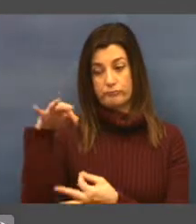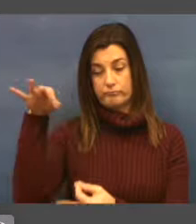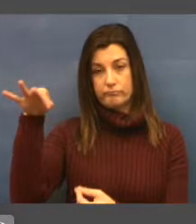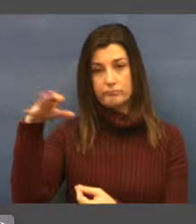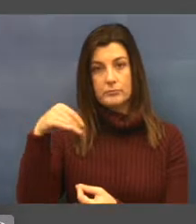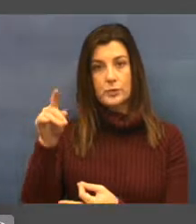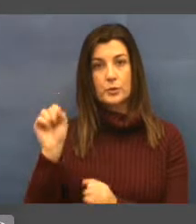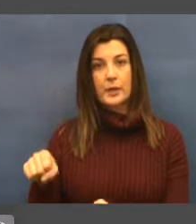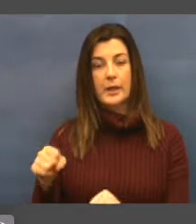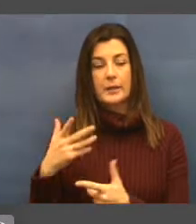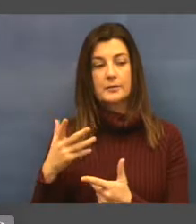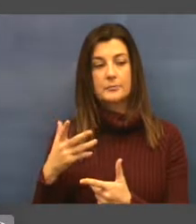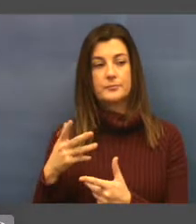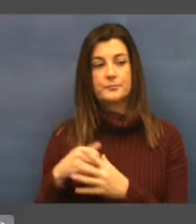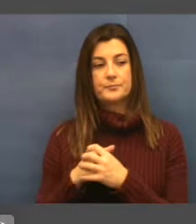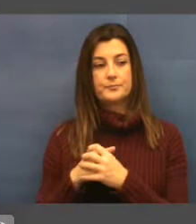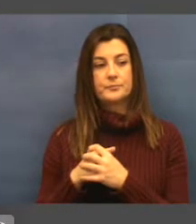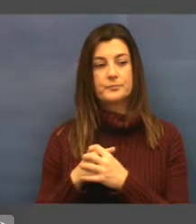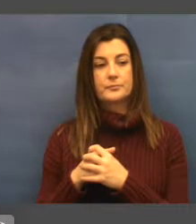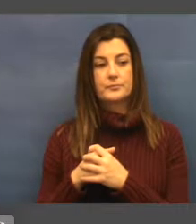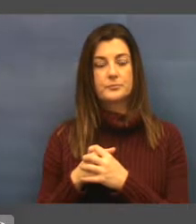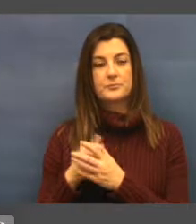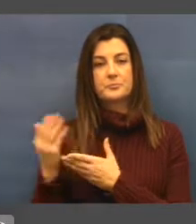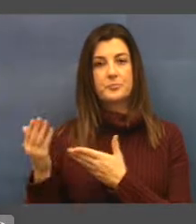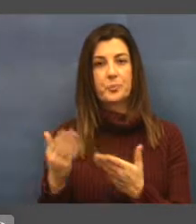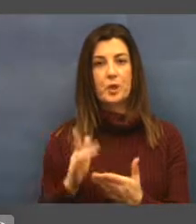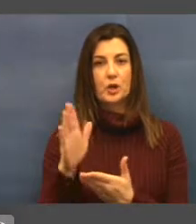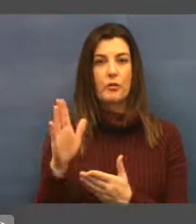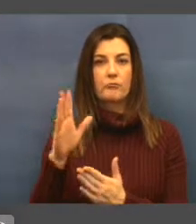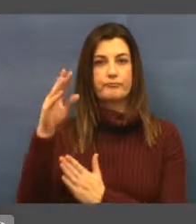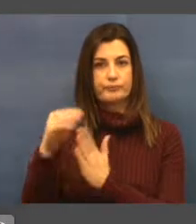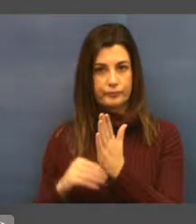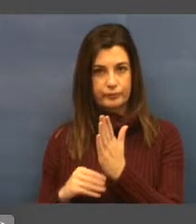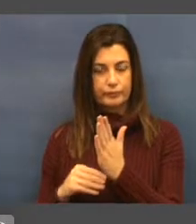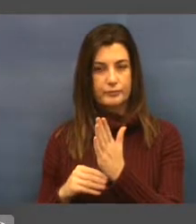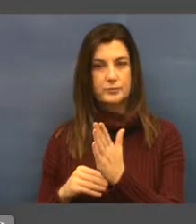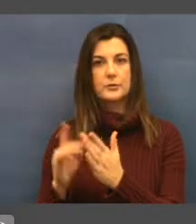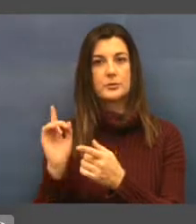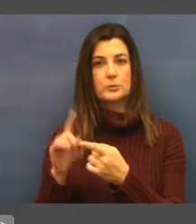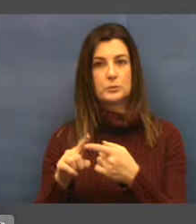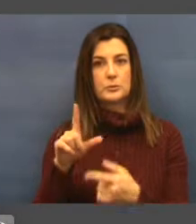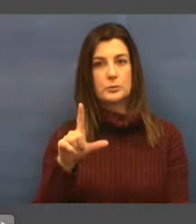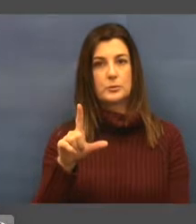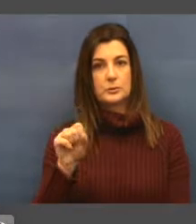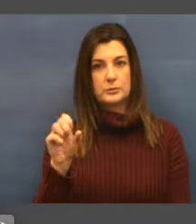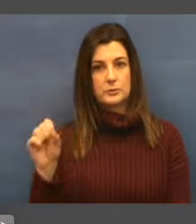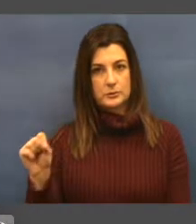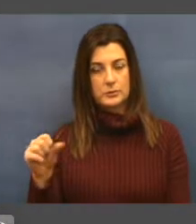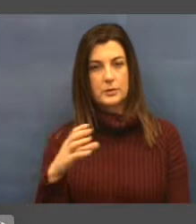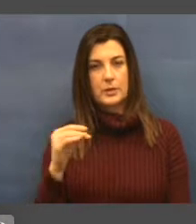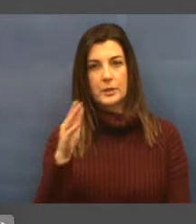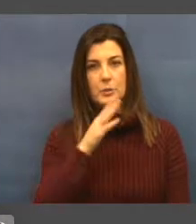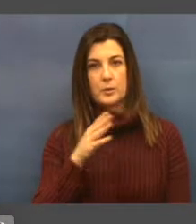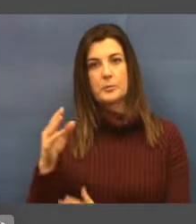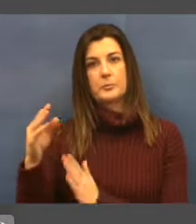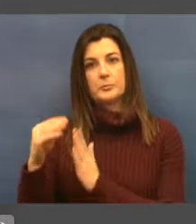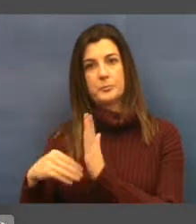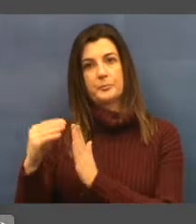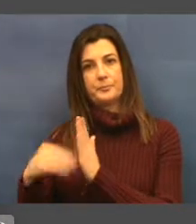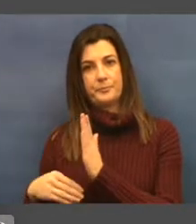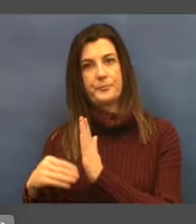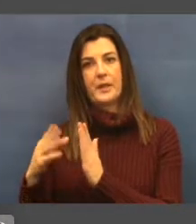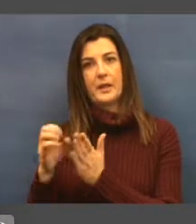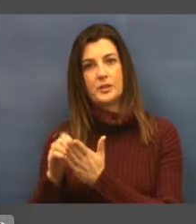can bring in your more or less complete application to Learner Success Services, and we will complete the education cost